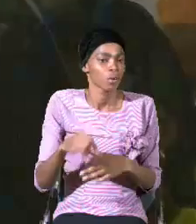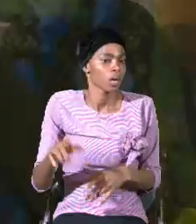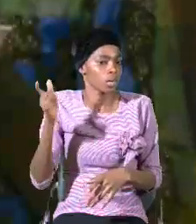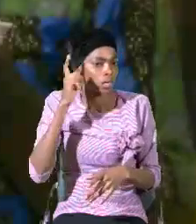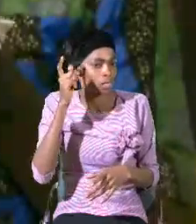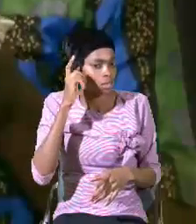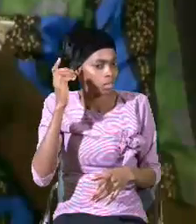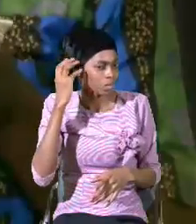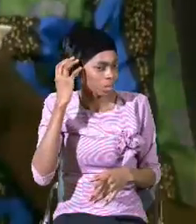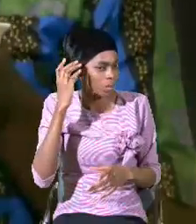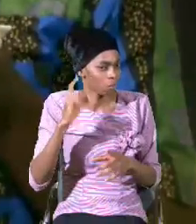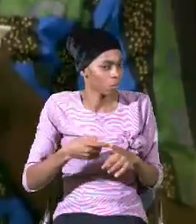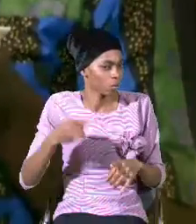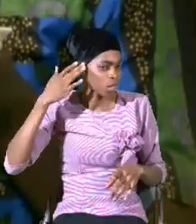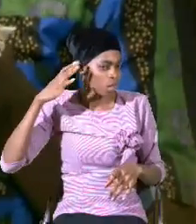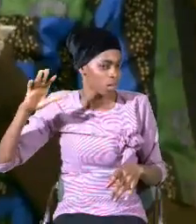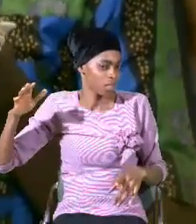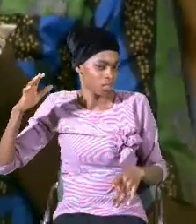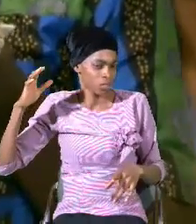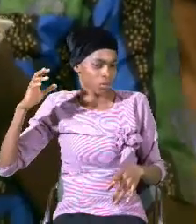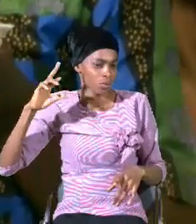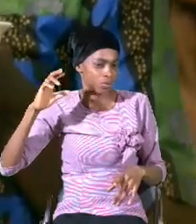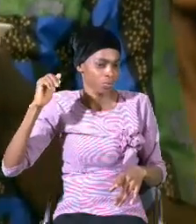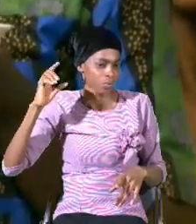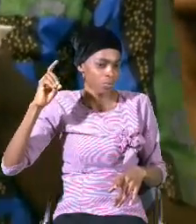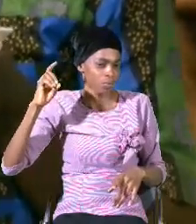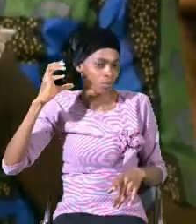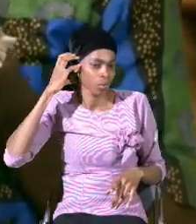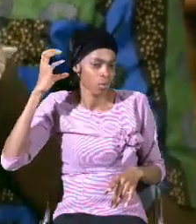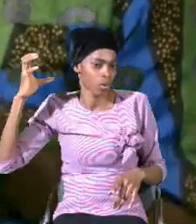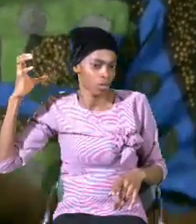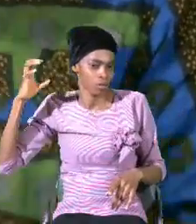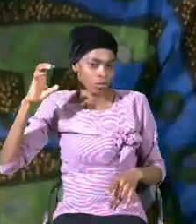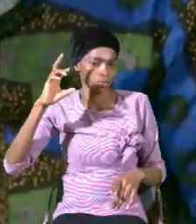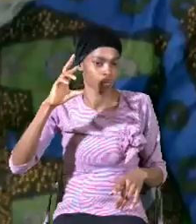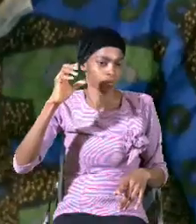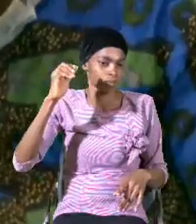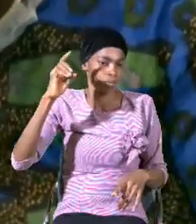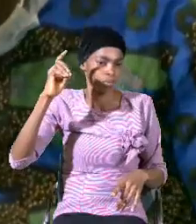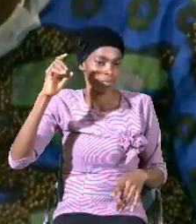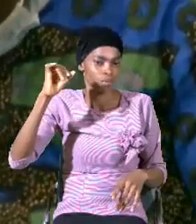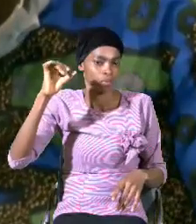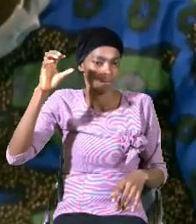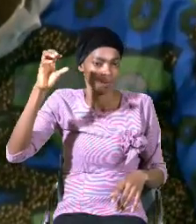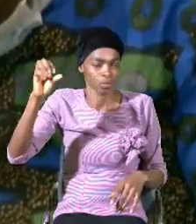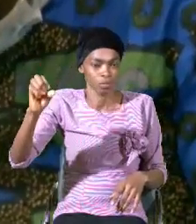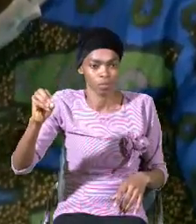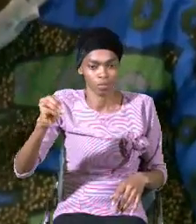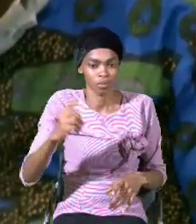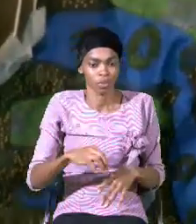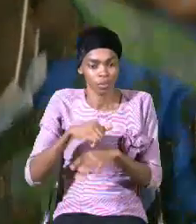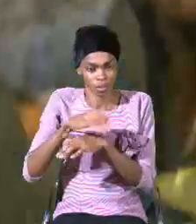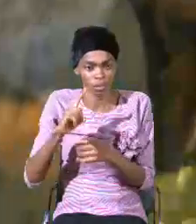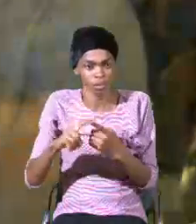number. This phone number, send an SMS or a WhatsApp message. This phone number,